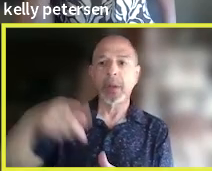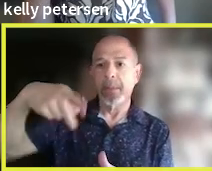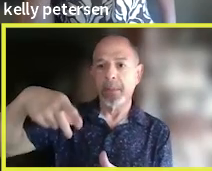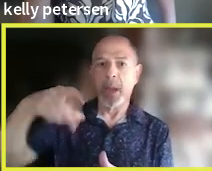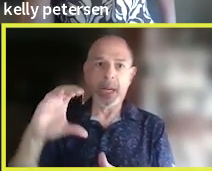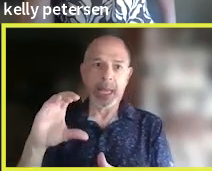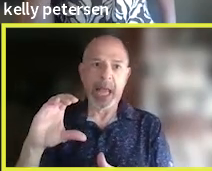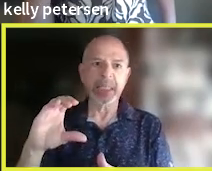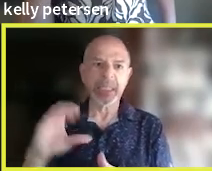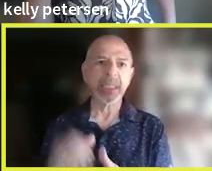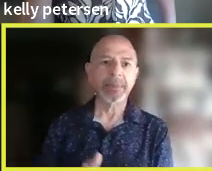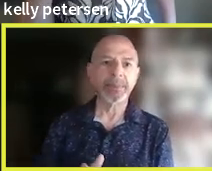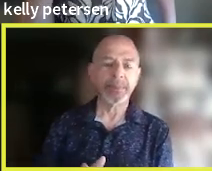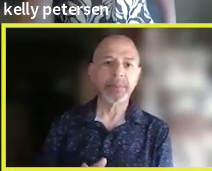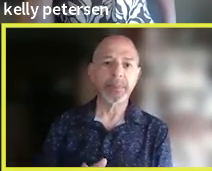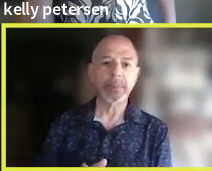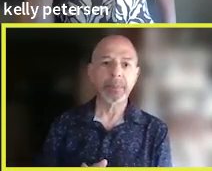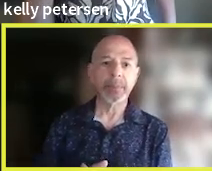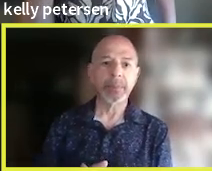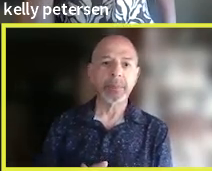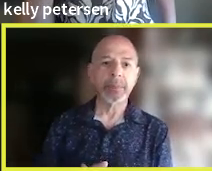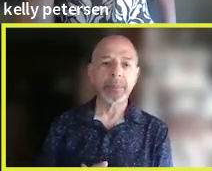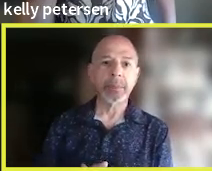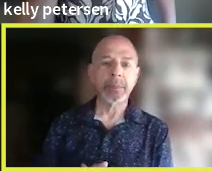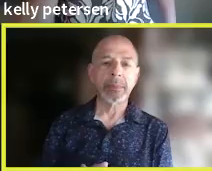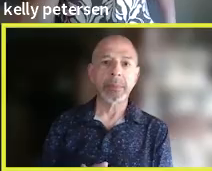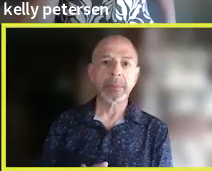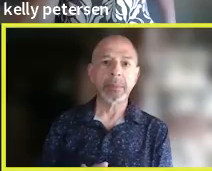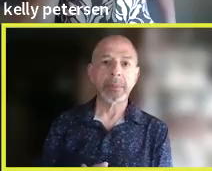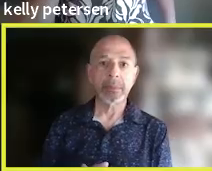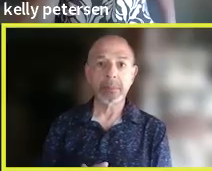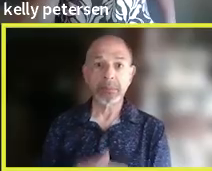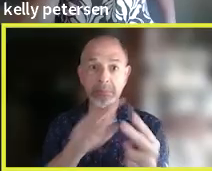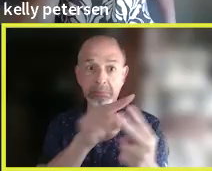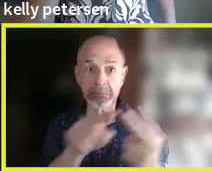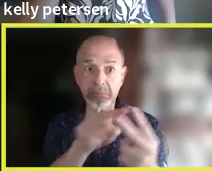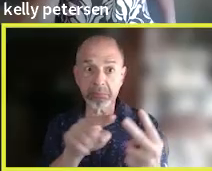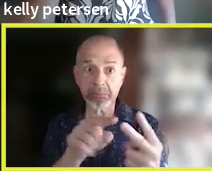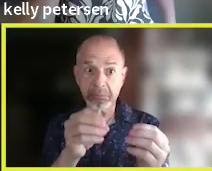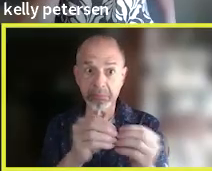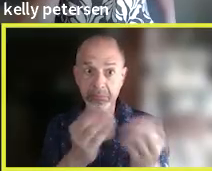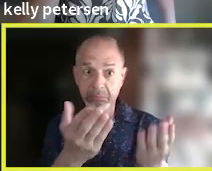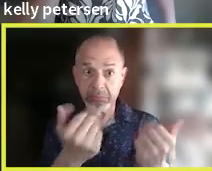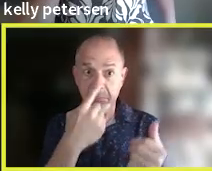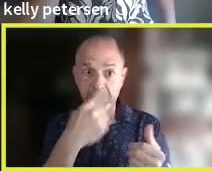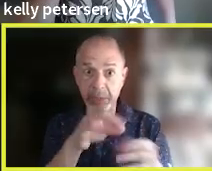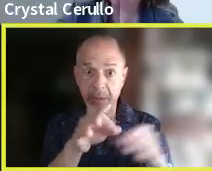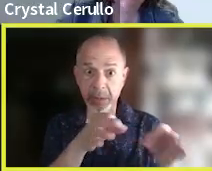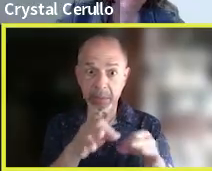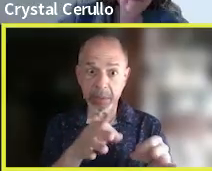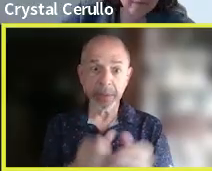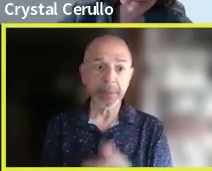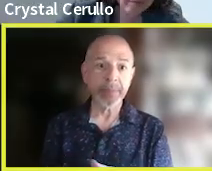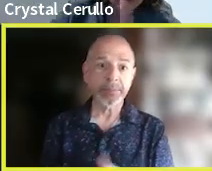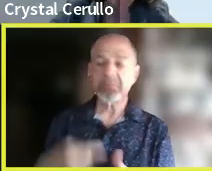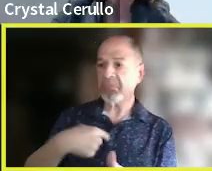the ANA website, and also other places. Crystal or Deanne? So Crystal, I can